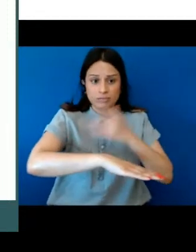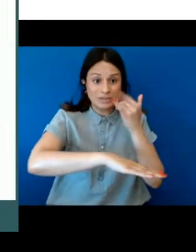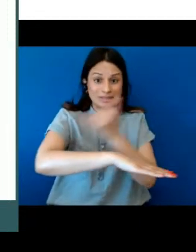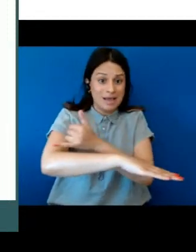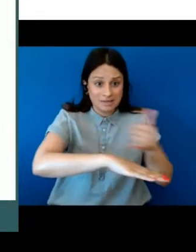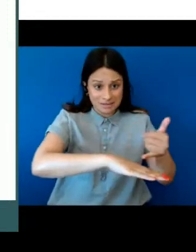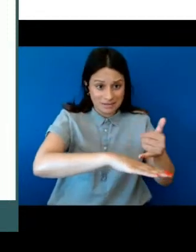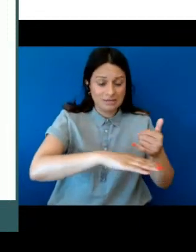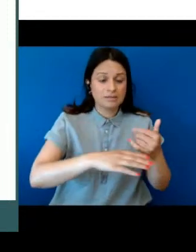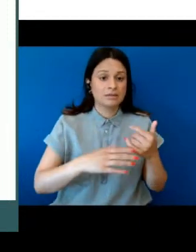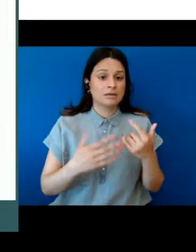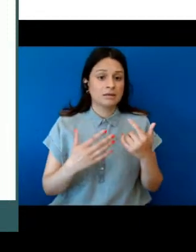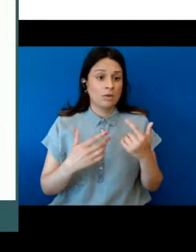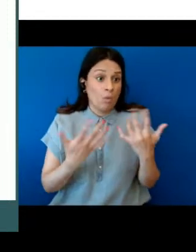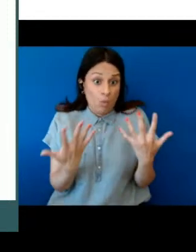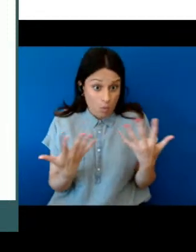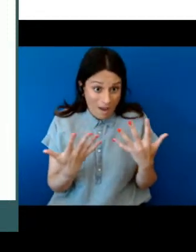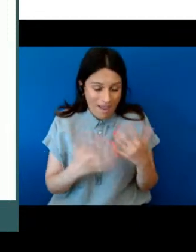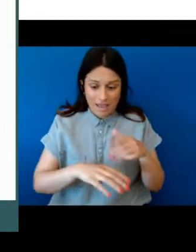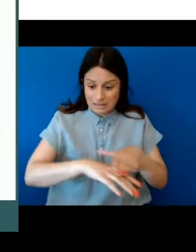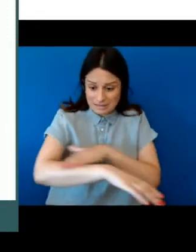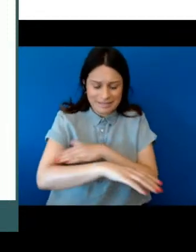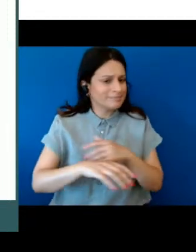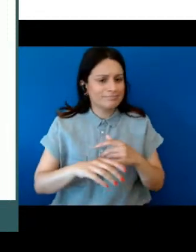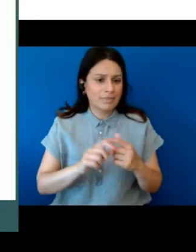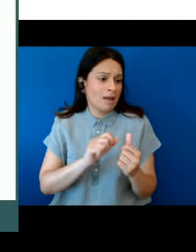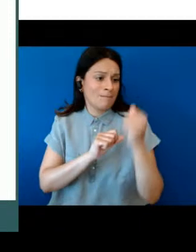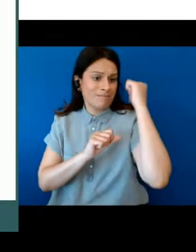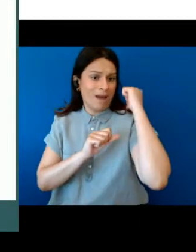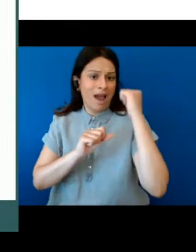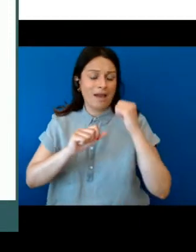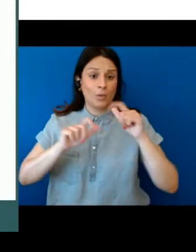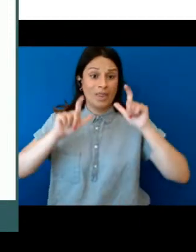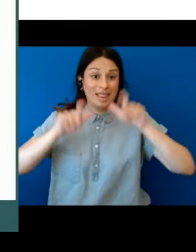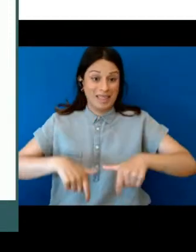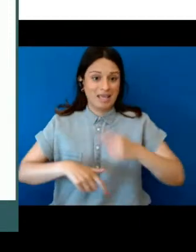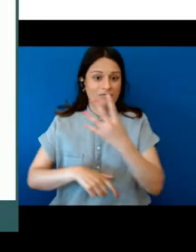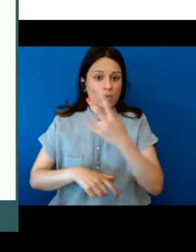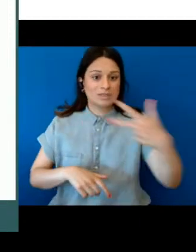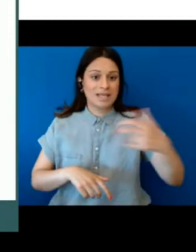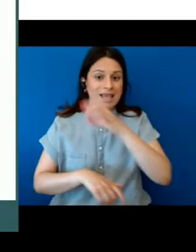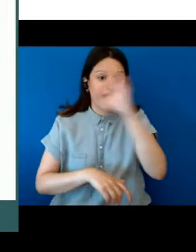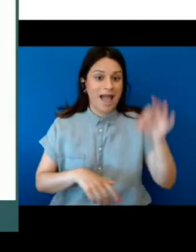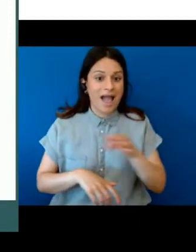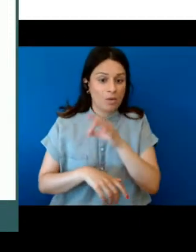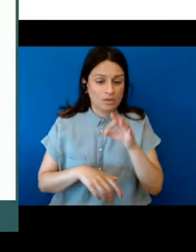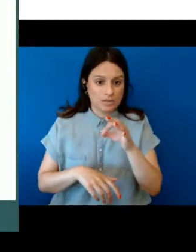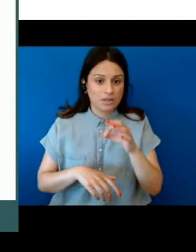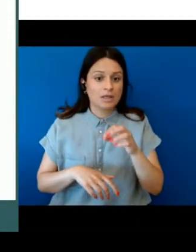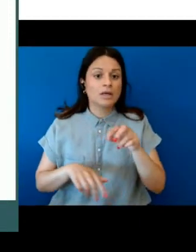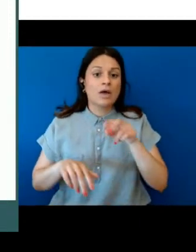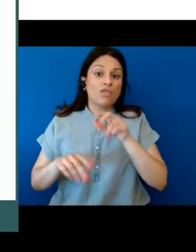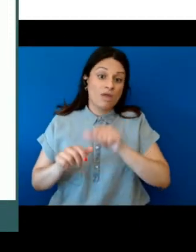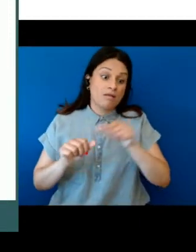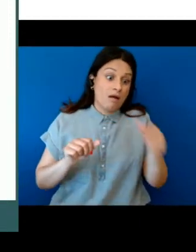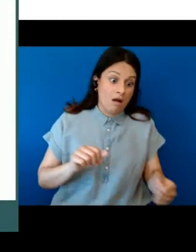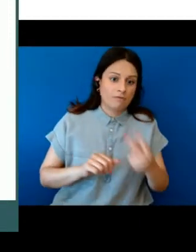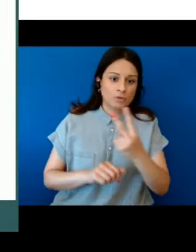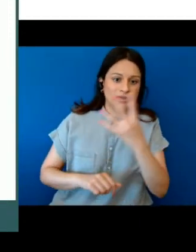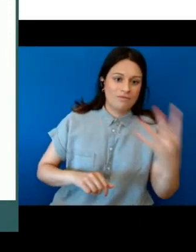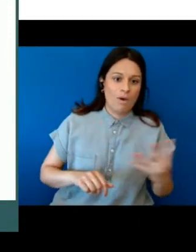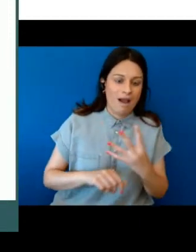patient's back, and they're left there for 48 hours and often read at 24 and 48 hours. And these pick